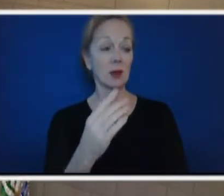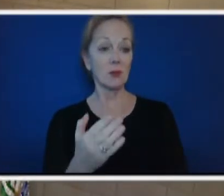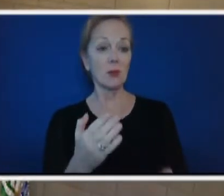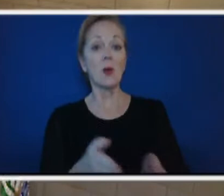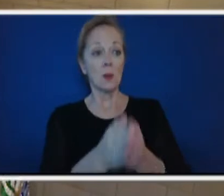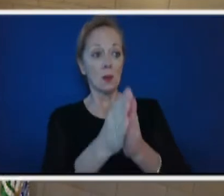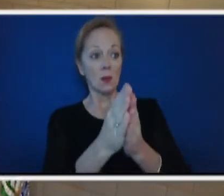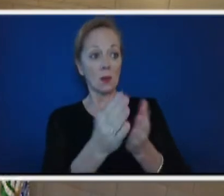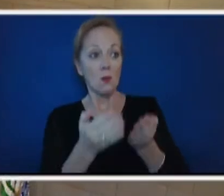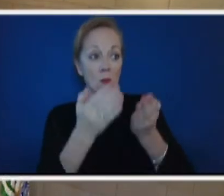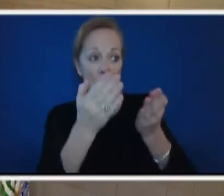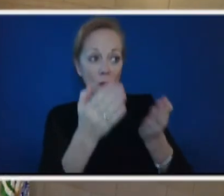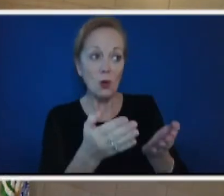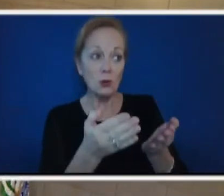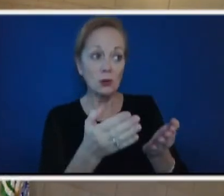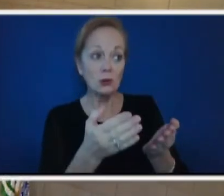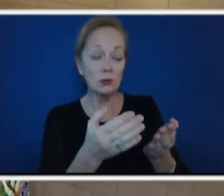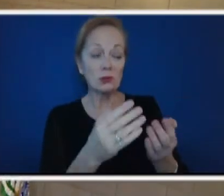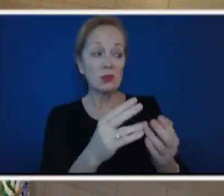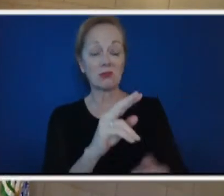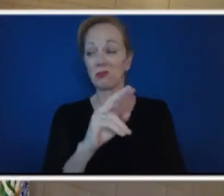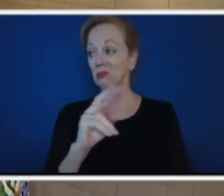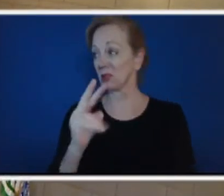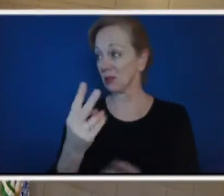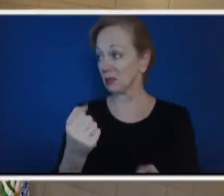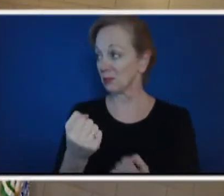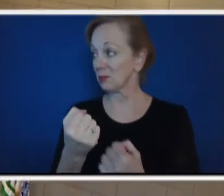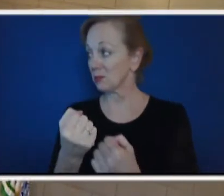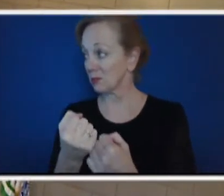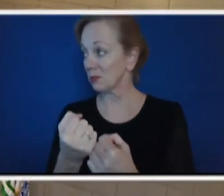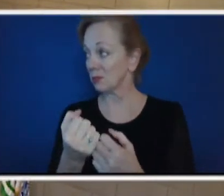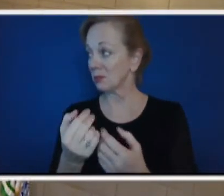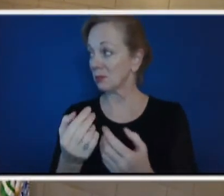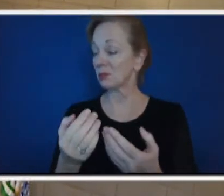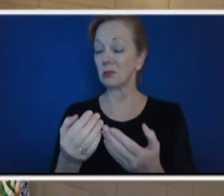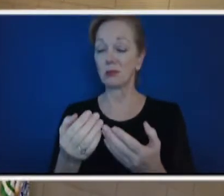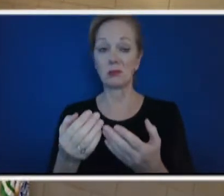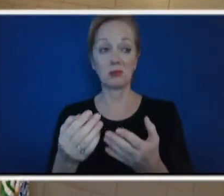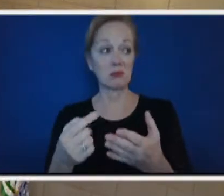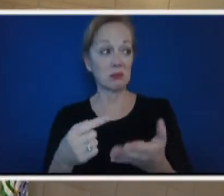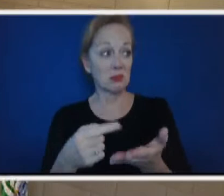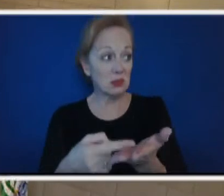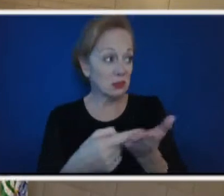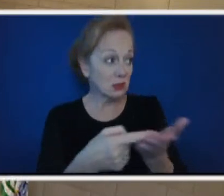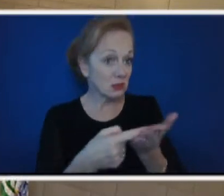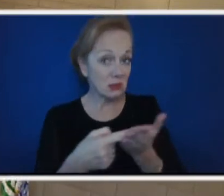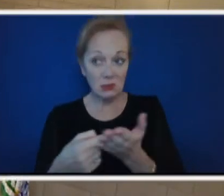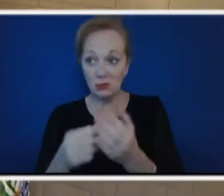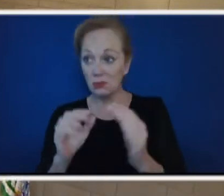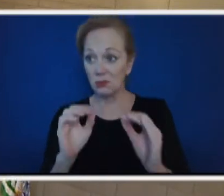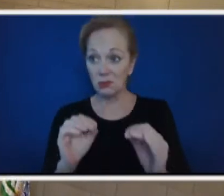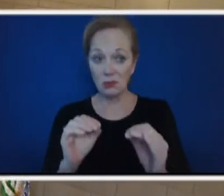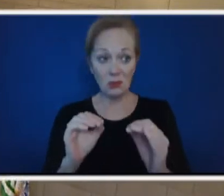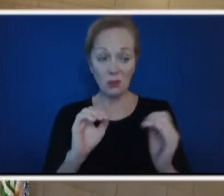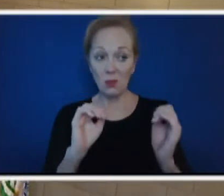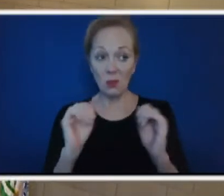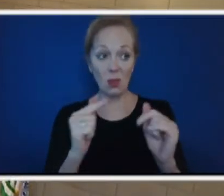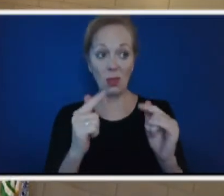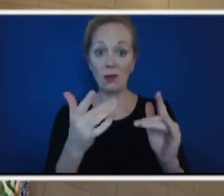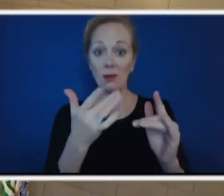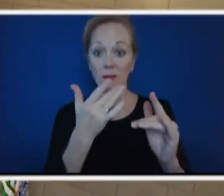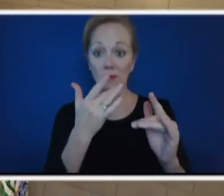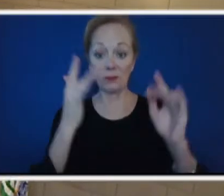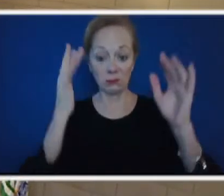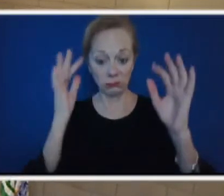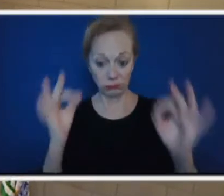made and properly seconded to close the public hearing. Any discussion on that motion? Hearing none, all in favor? That